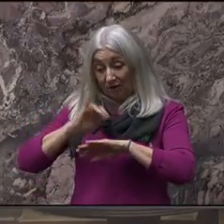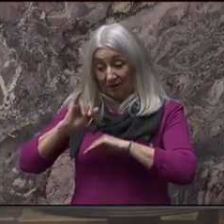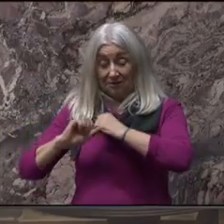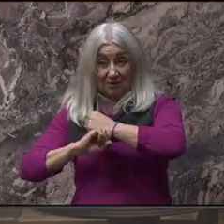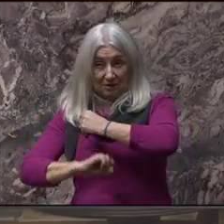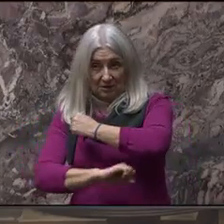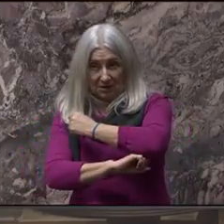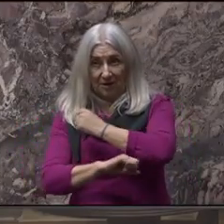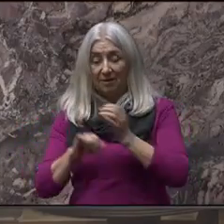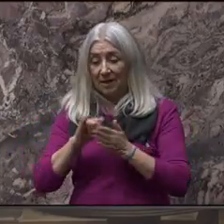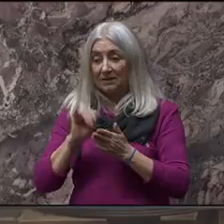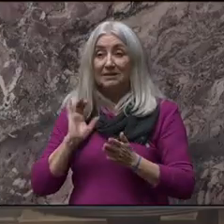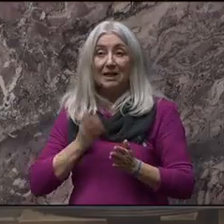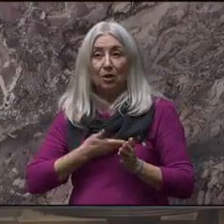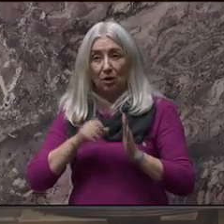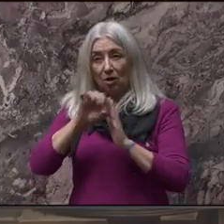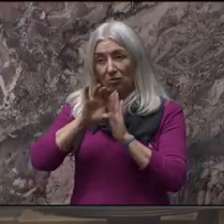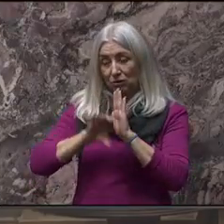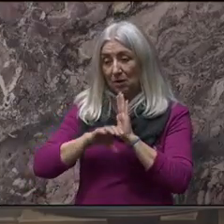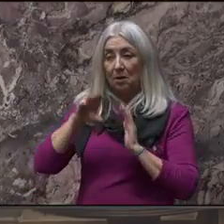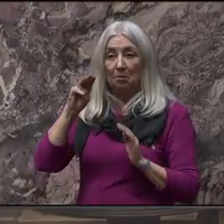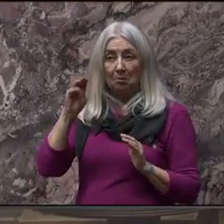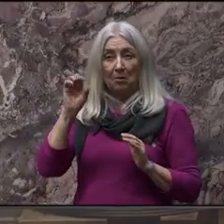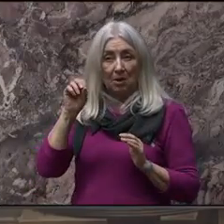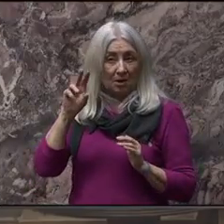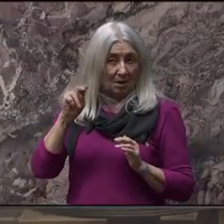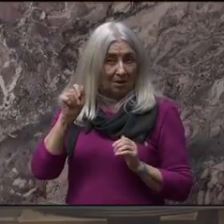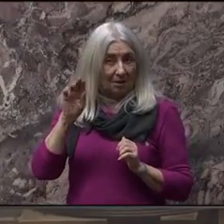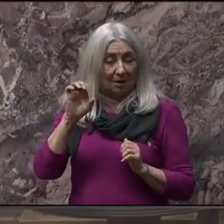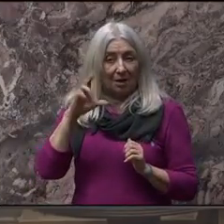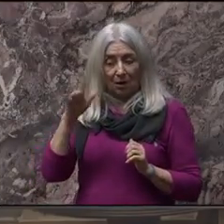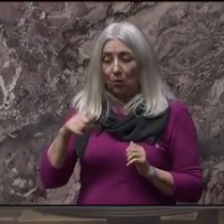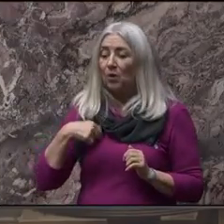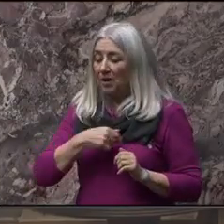our constitutional monarchy. We will keep building a